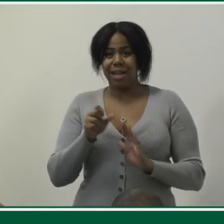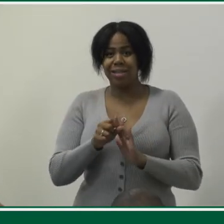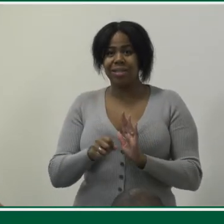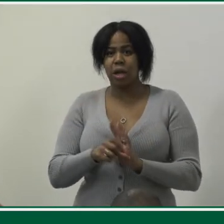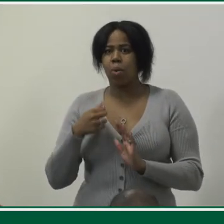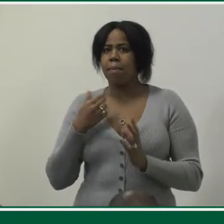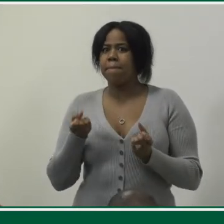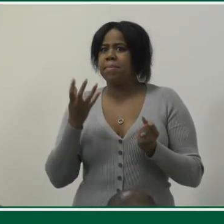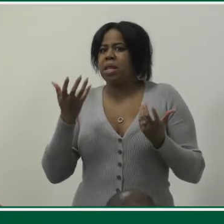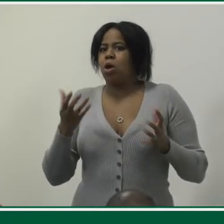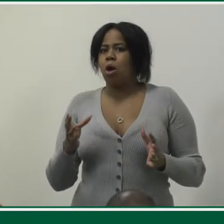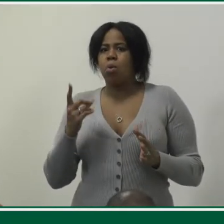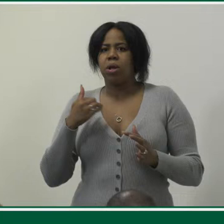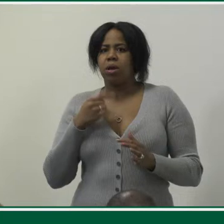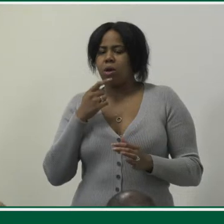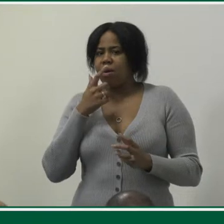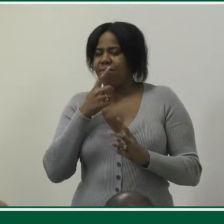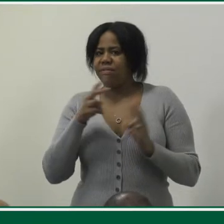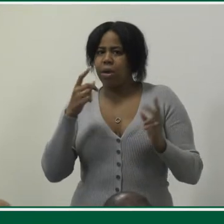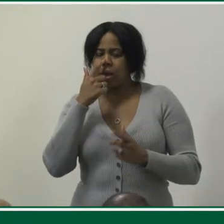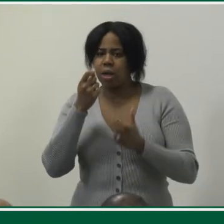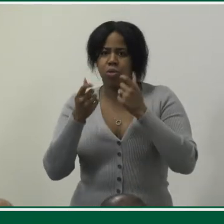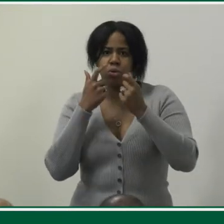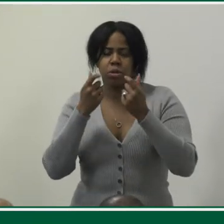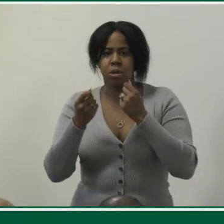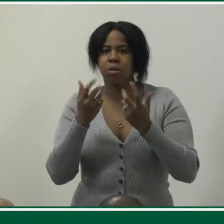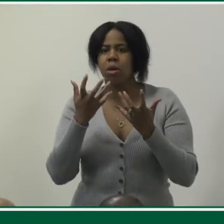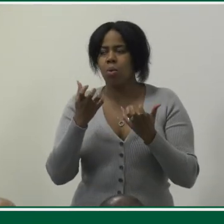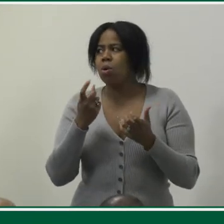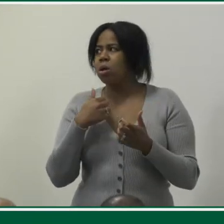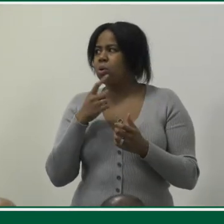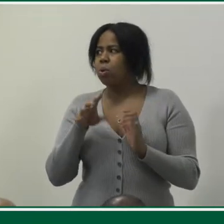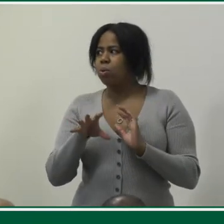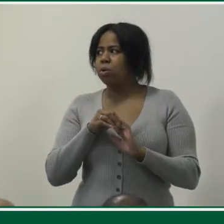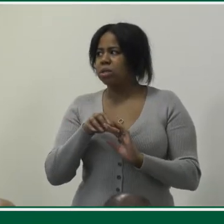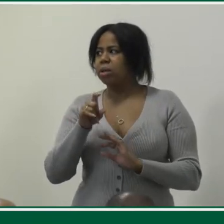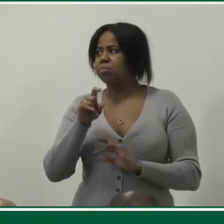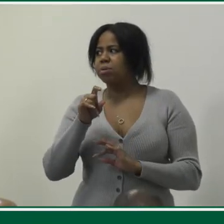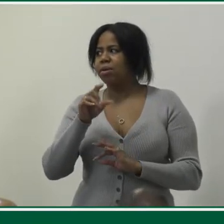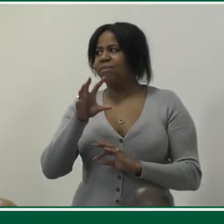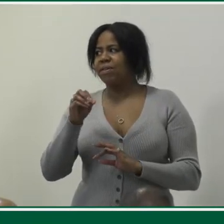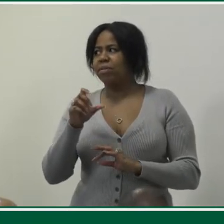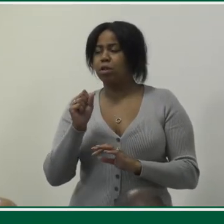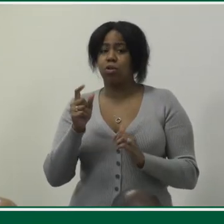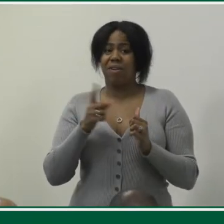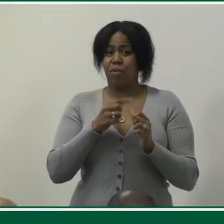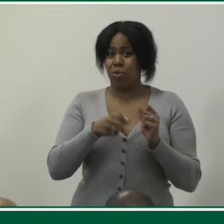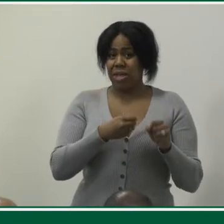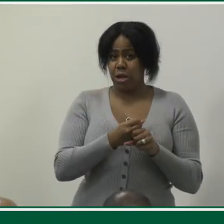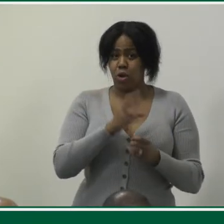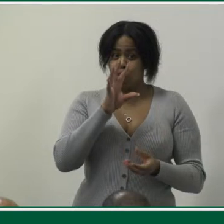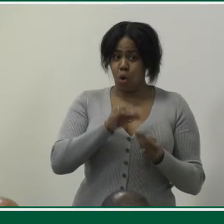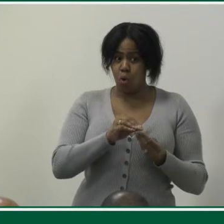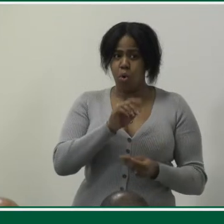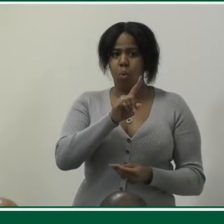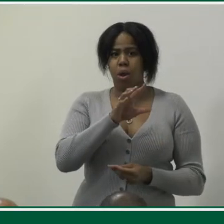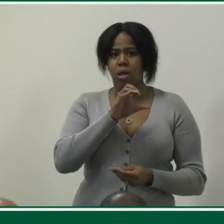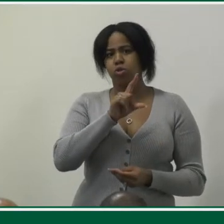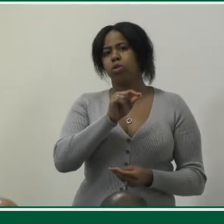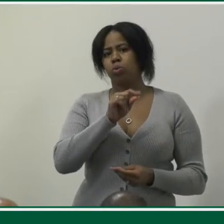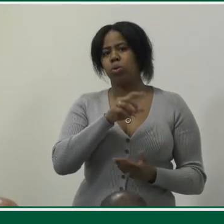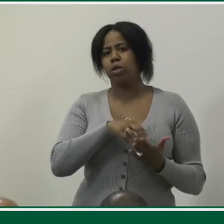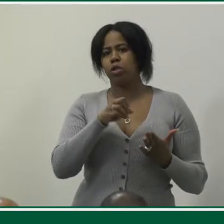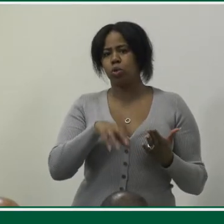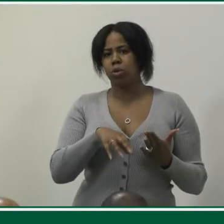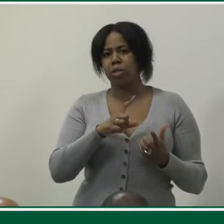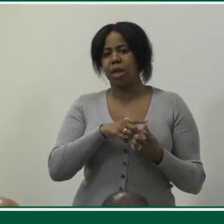lot of students who are already very interested and being part of this, we'll take 50. So in that first year, we'll be 120. And then the next year, we'll go to,